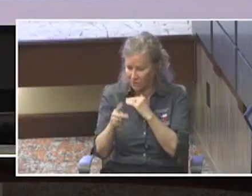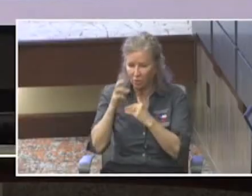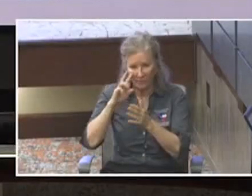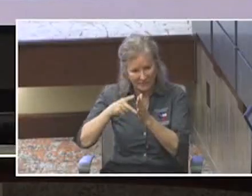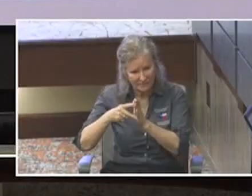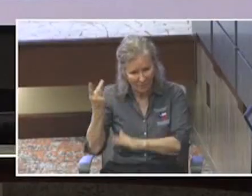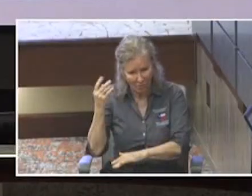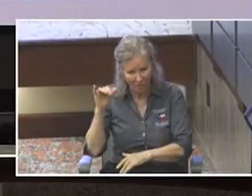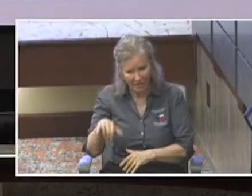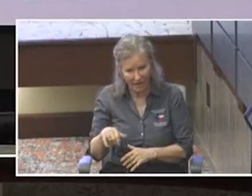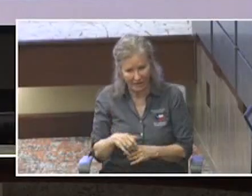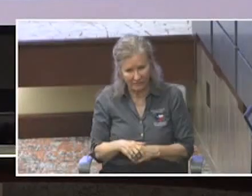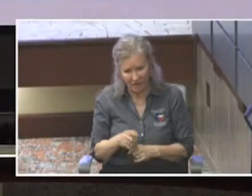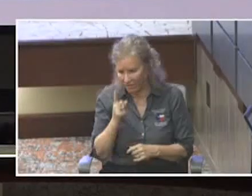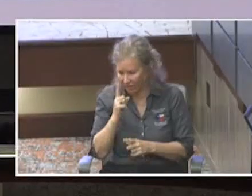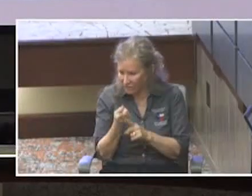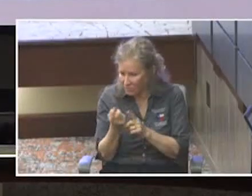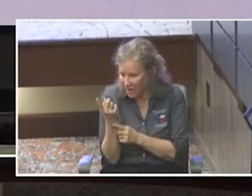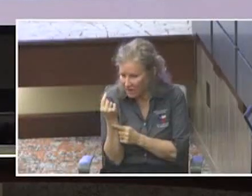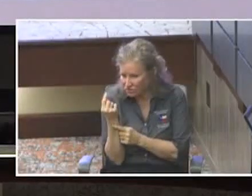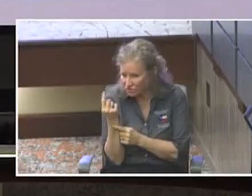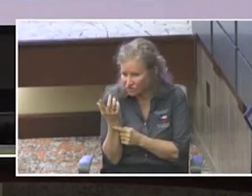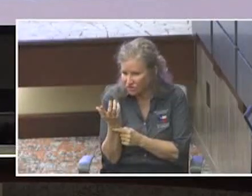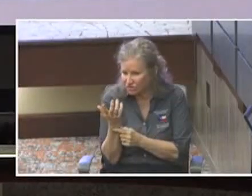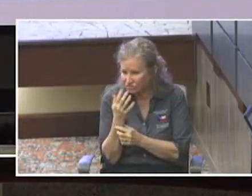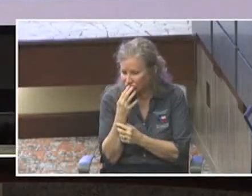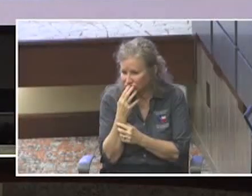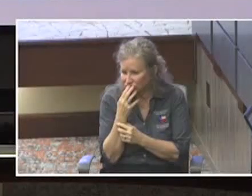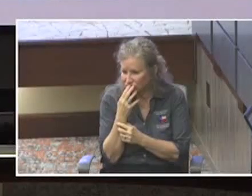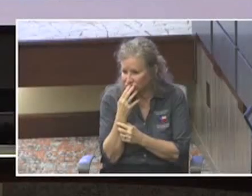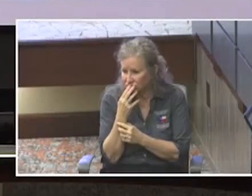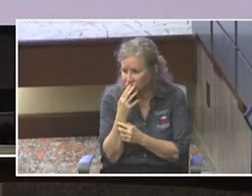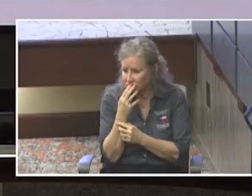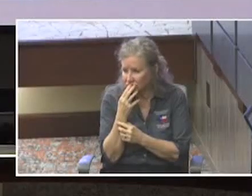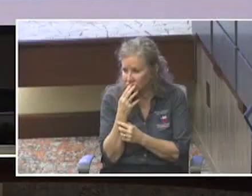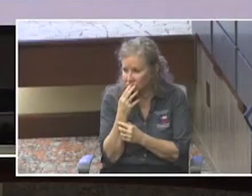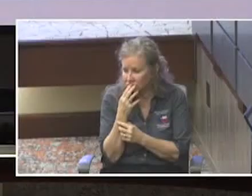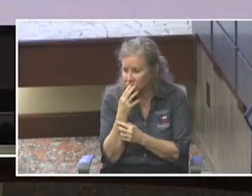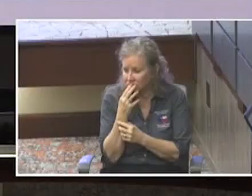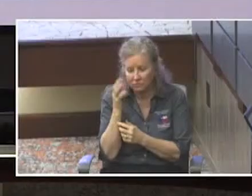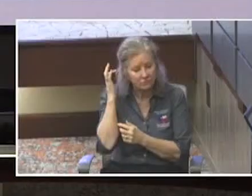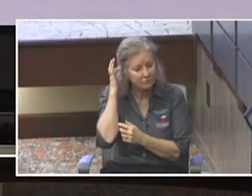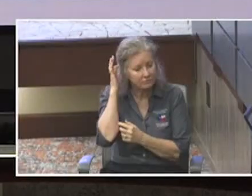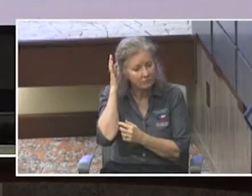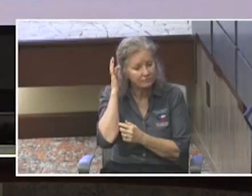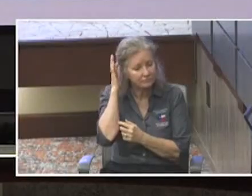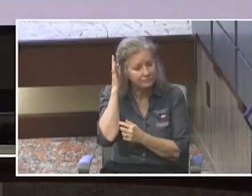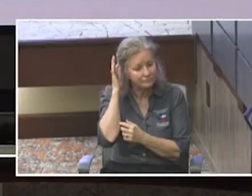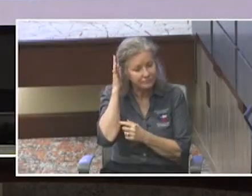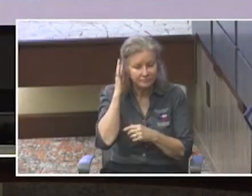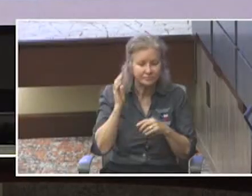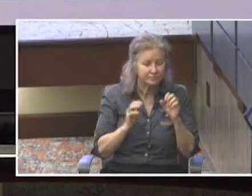And I was having a hard time reconciling what that was. Anyway, we'll take a look at it. Okay.